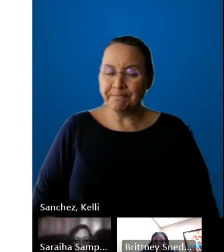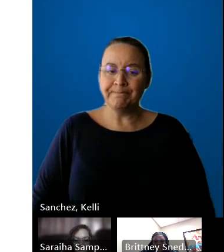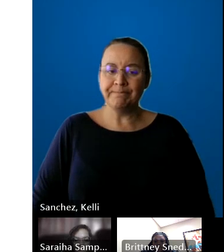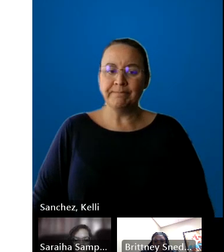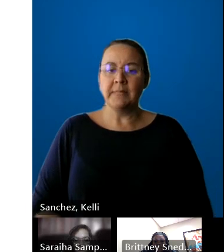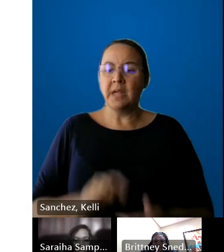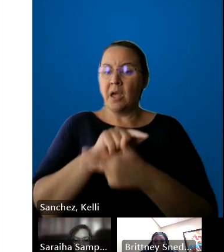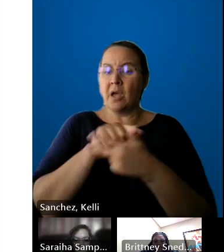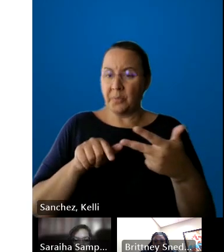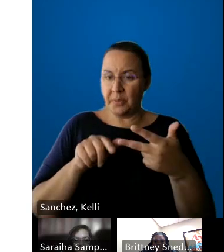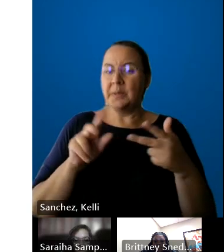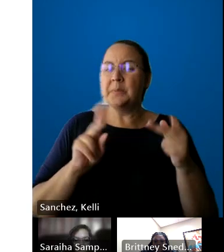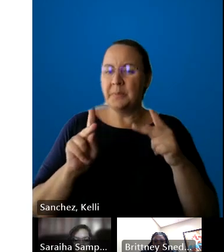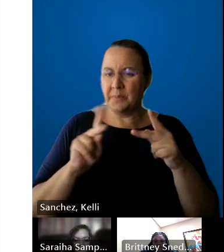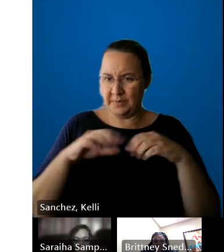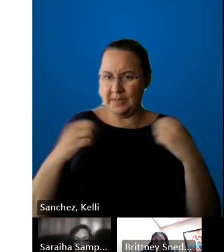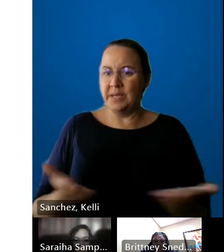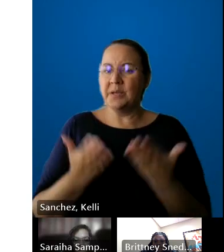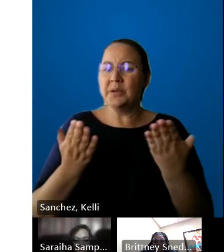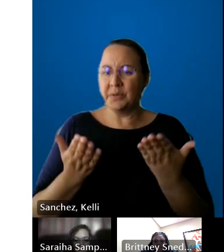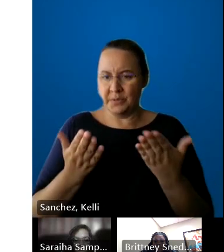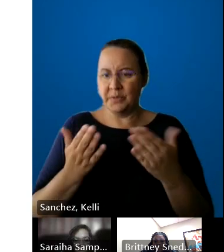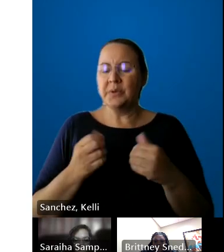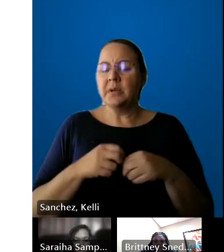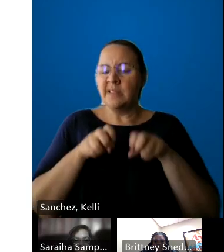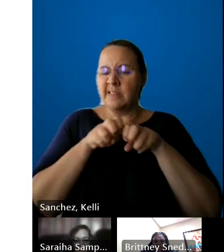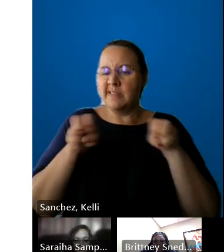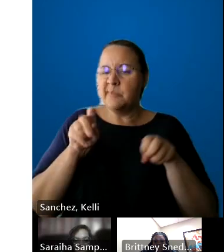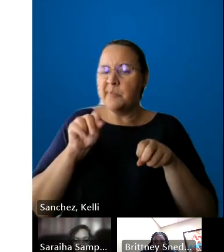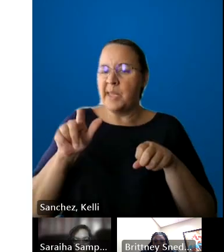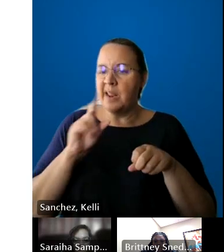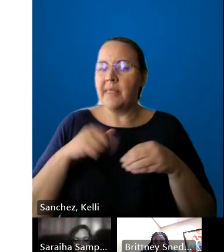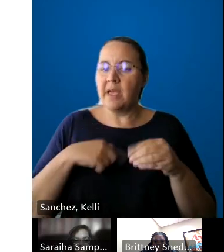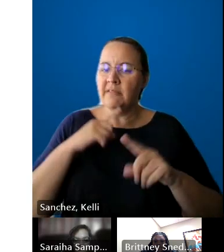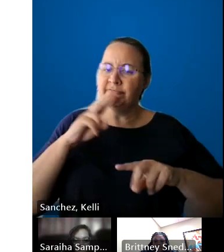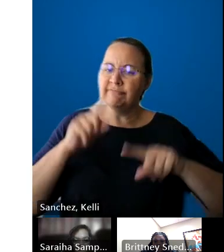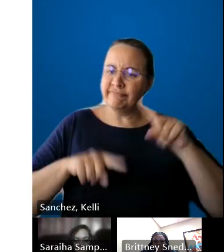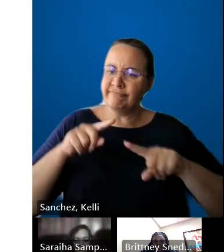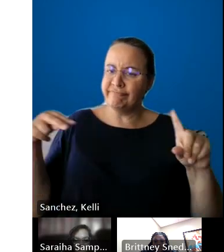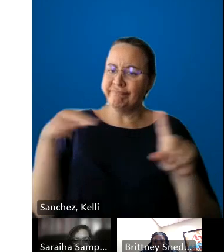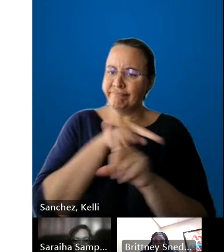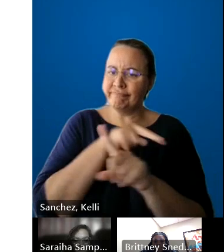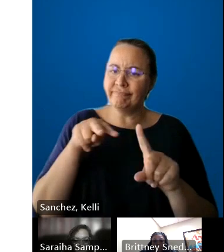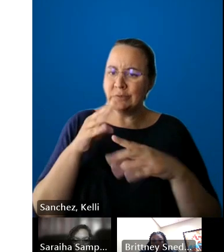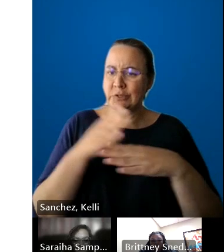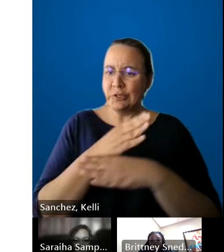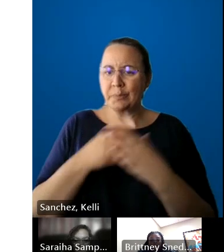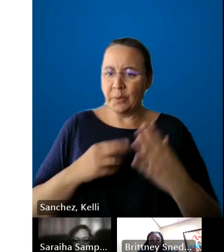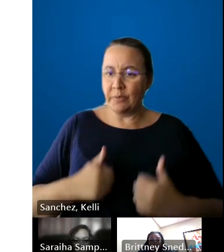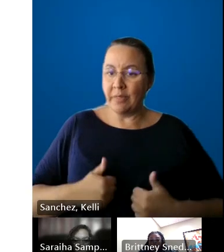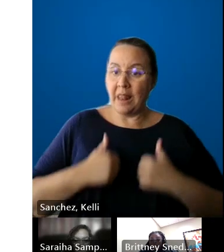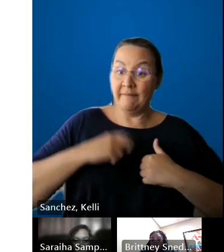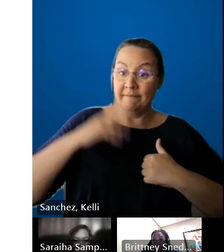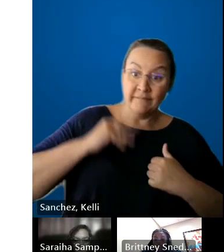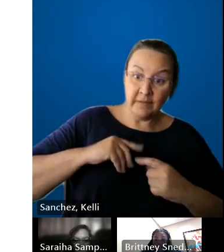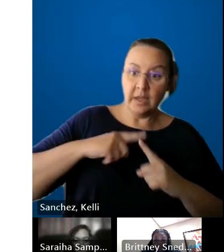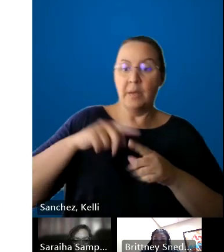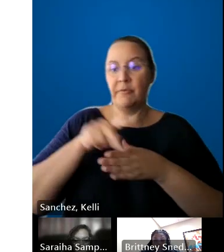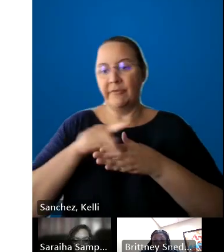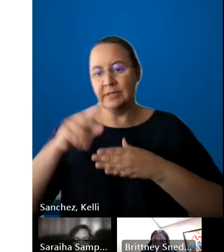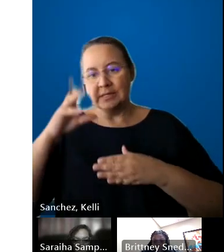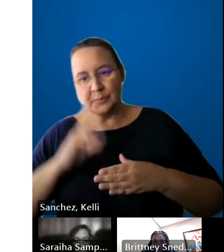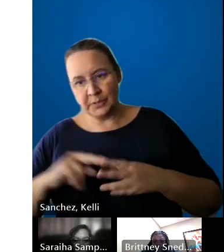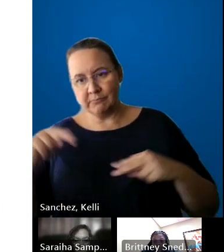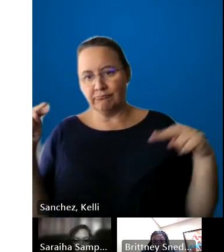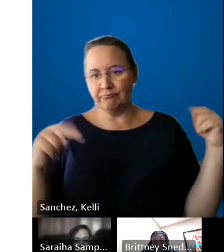three panelists, along with our moderator, have various perspectives and will share both lived and professional experiences on